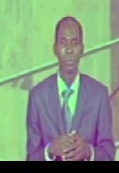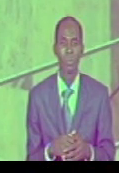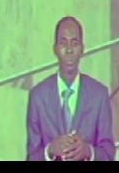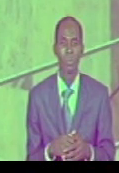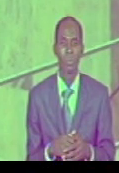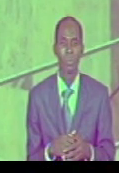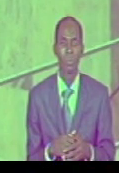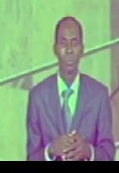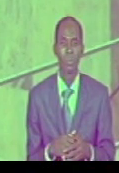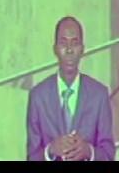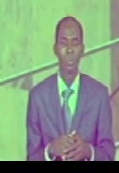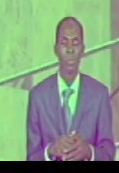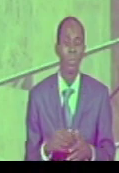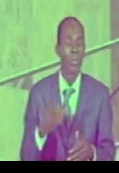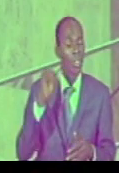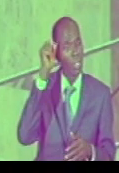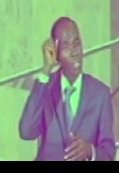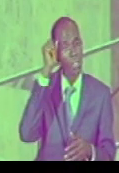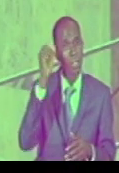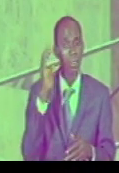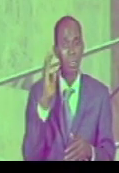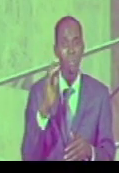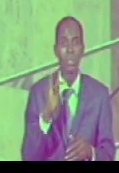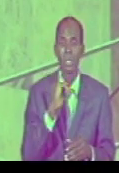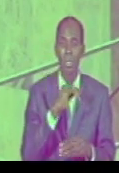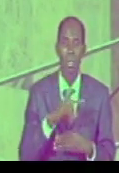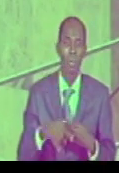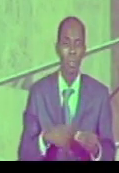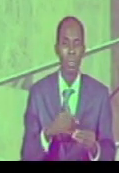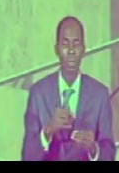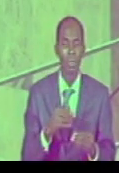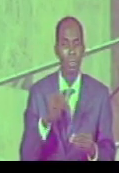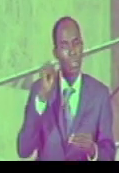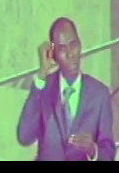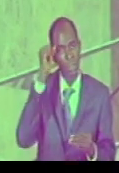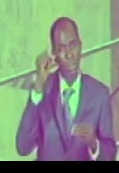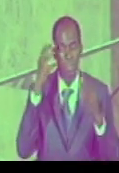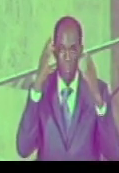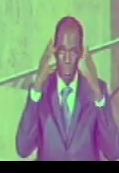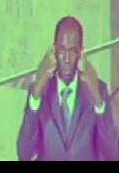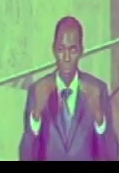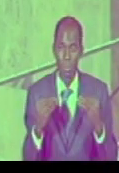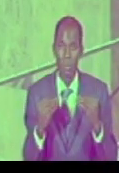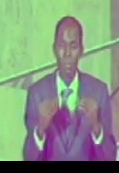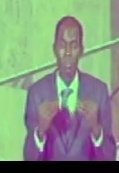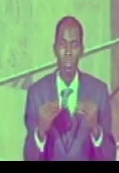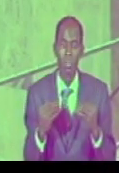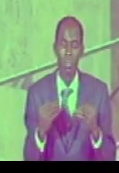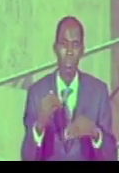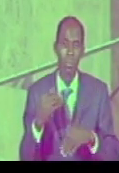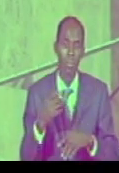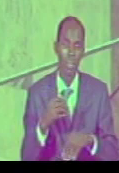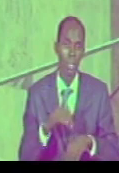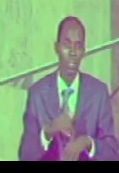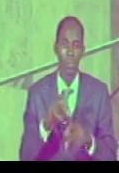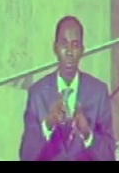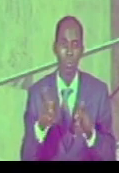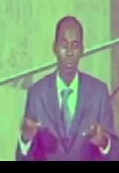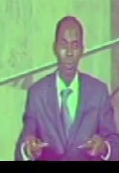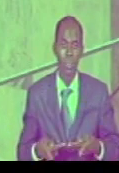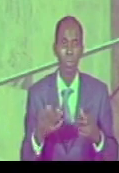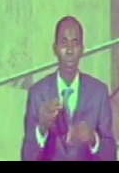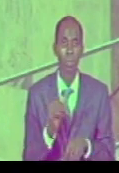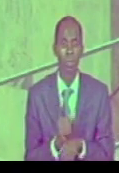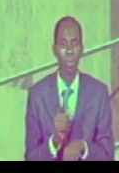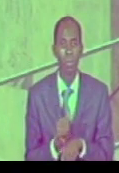District. My testimony is about my experience with regards to my place of work in the series of